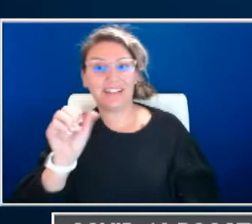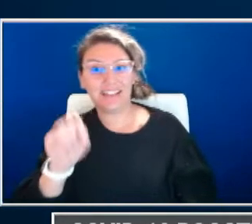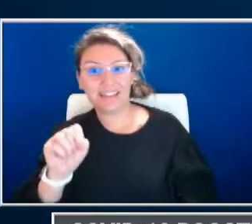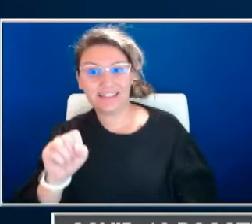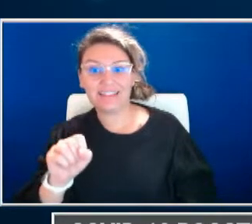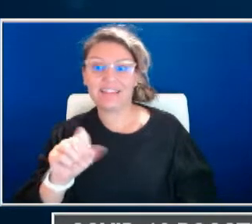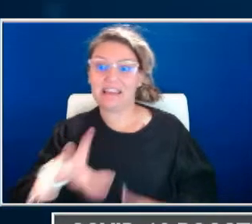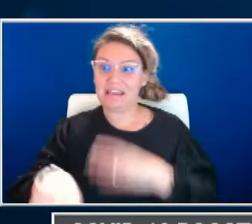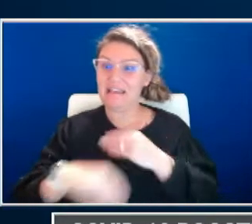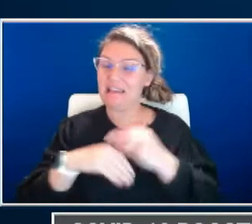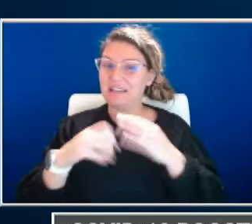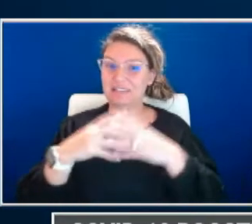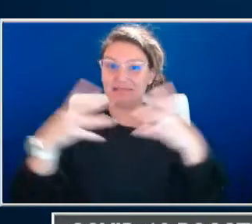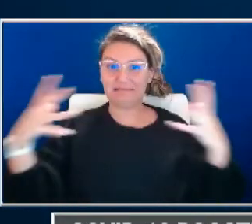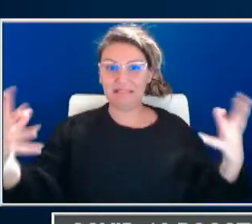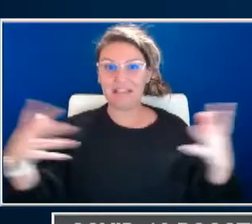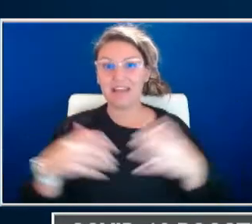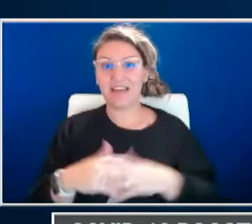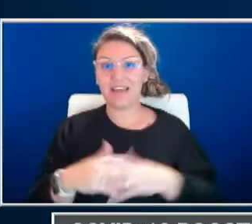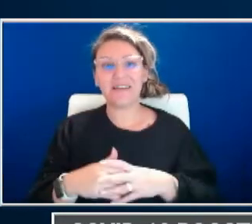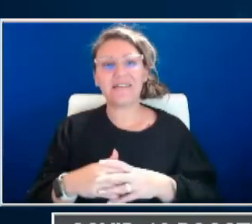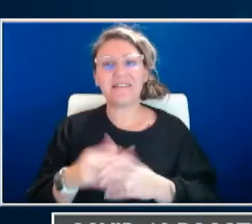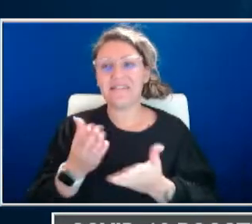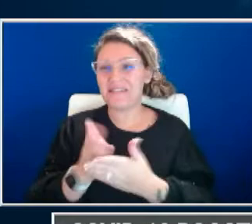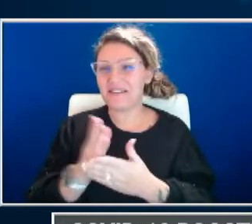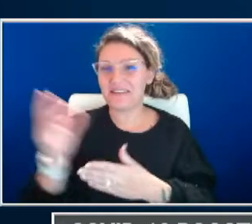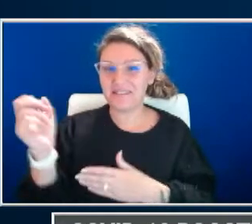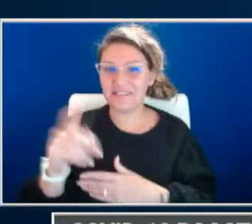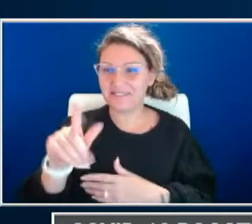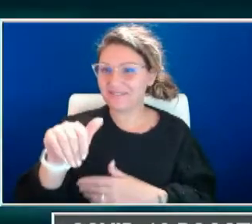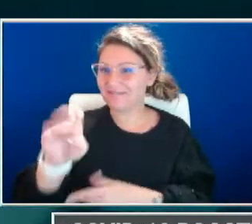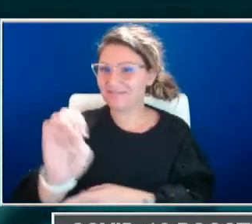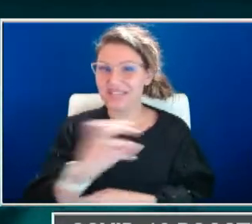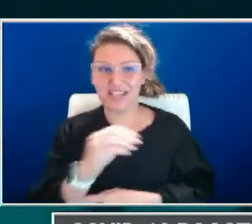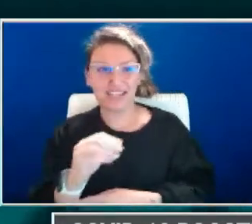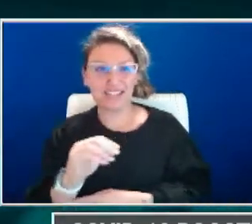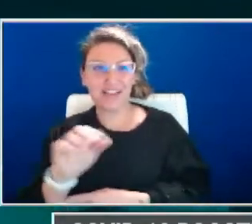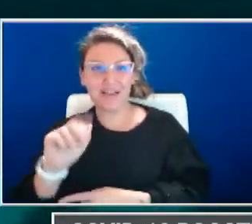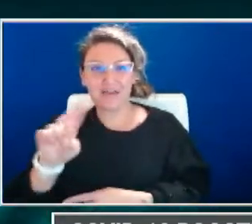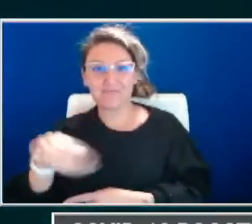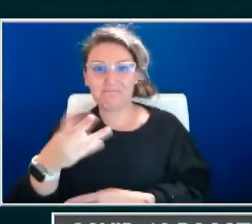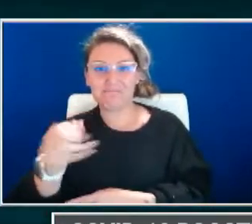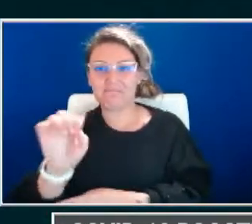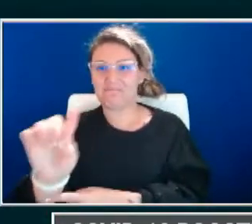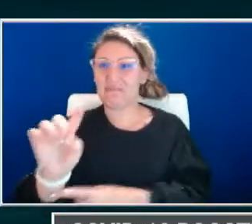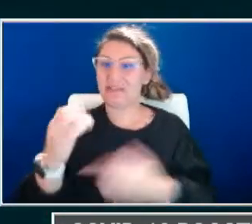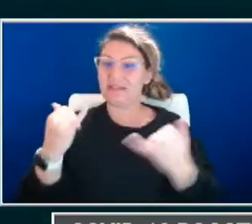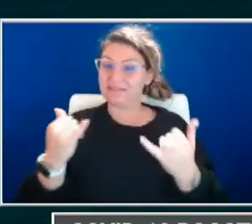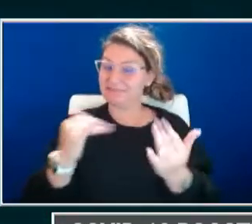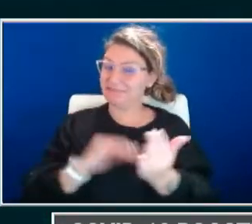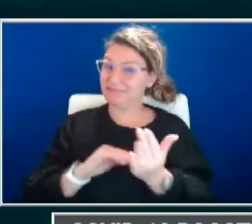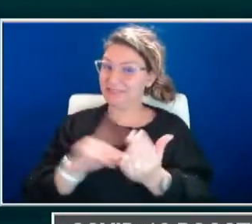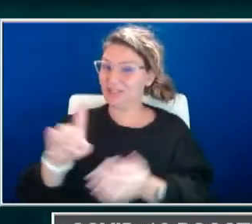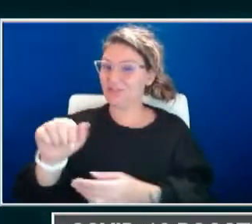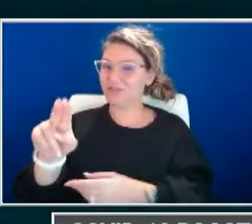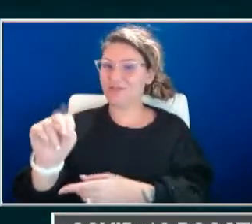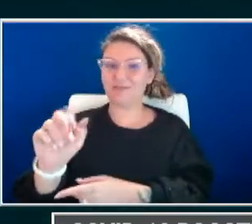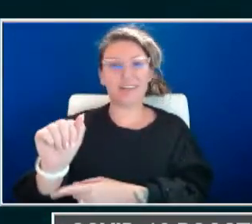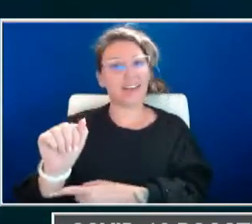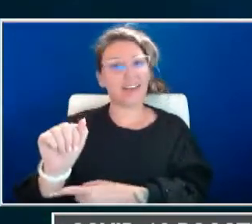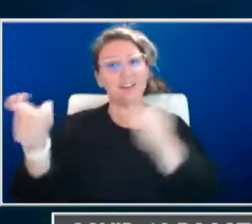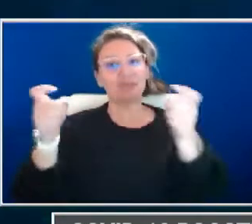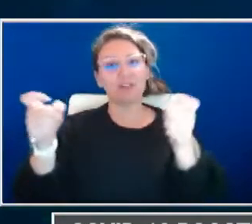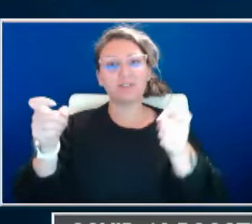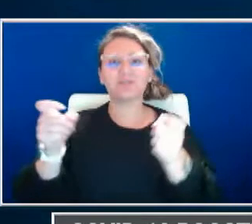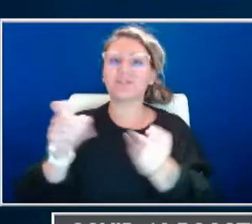adds up. All right, we're going to get back with Vince and Dr. Ahmed in just a moment, but let's turn to Dr. Dana Hawkinson, Medical Director of Infection Prevention and Control, joining us with